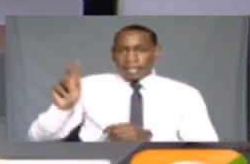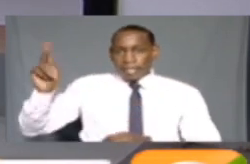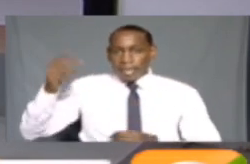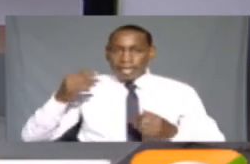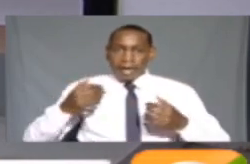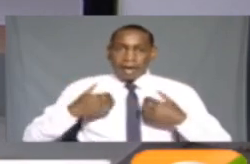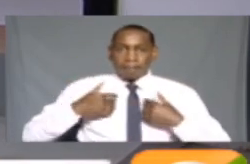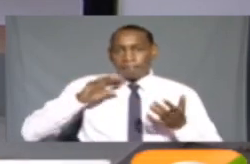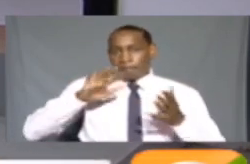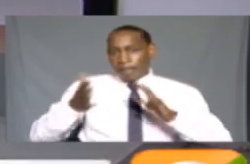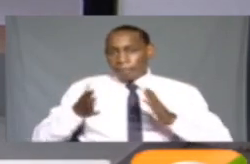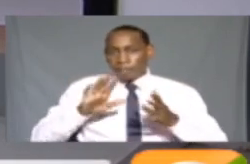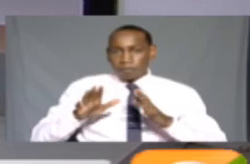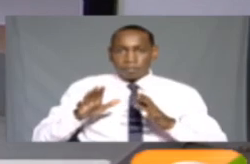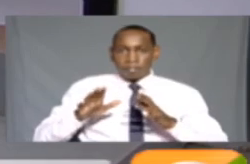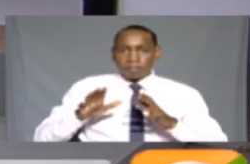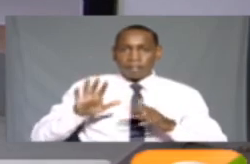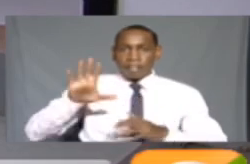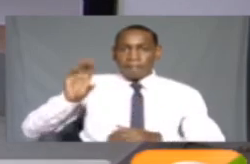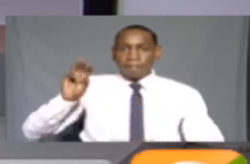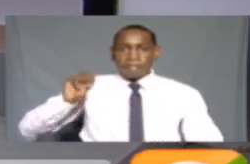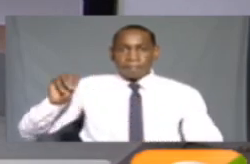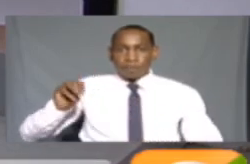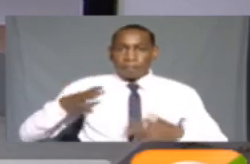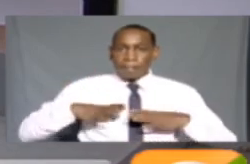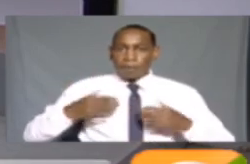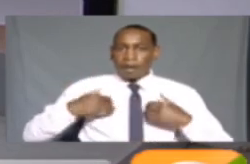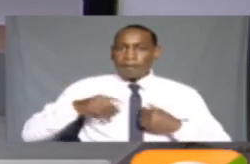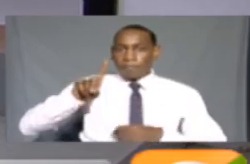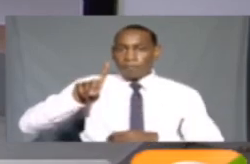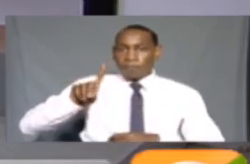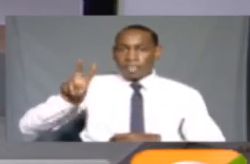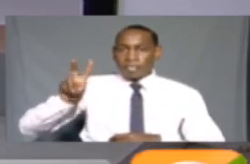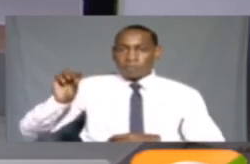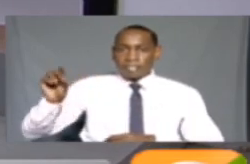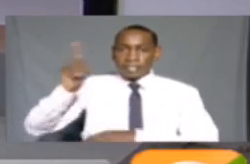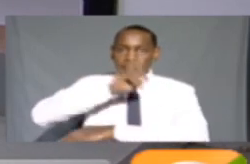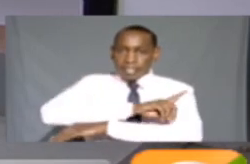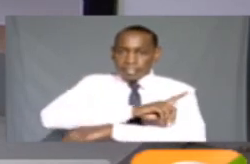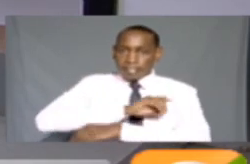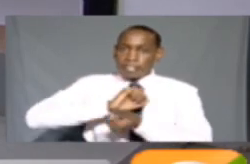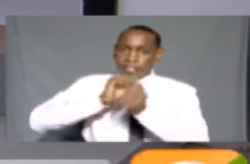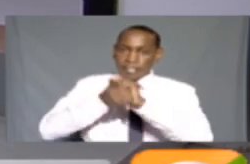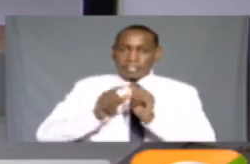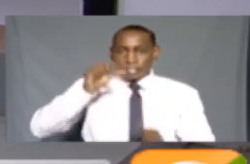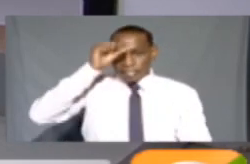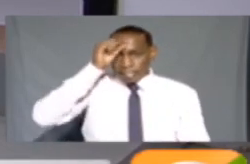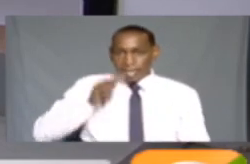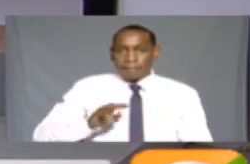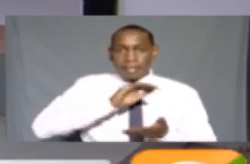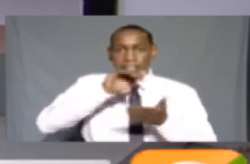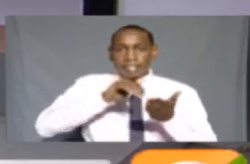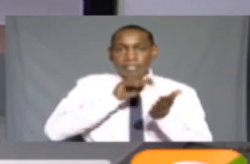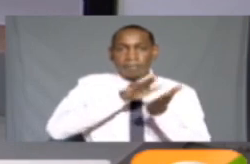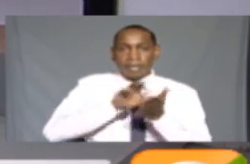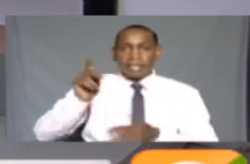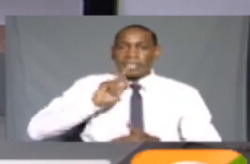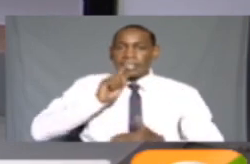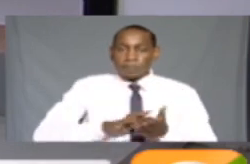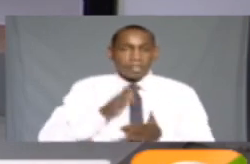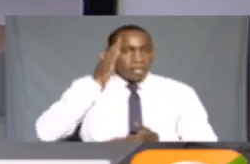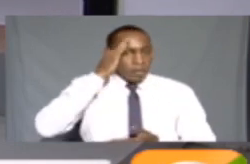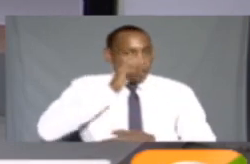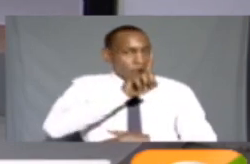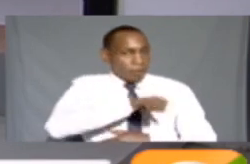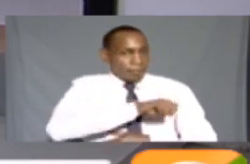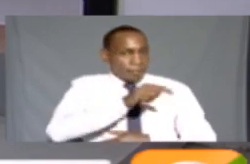50 odd million people, and we have 120 days to get this done. The governor of Central Bank says they have learned from the mistakes of